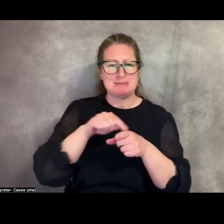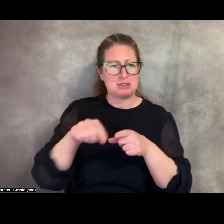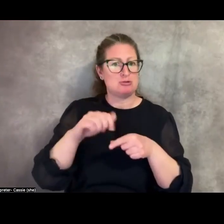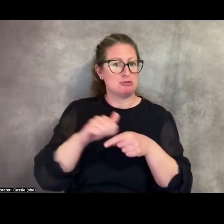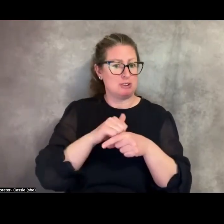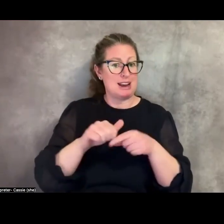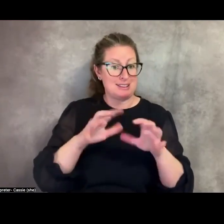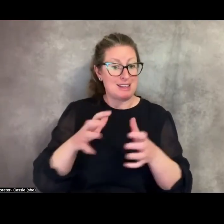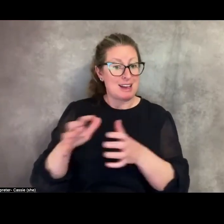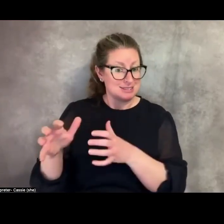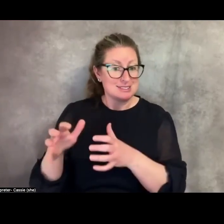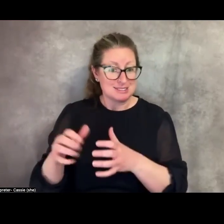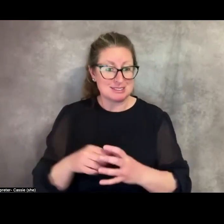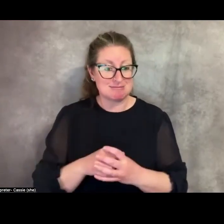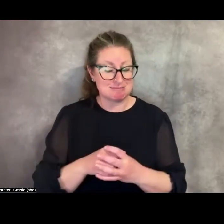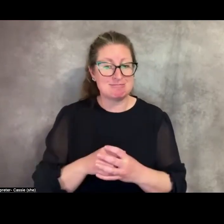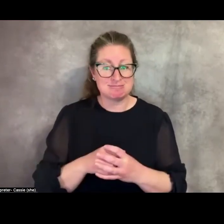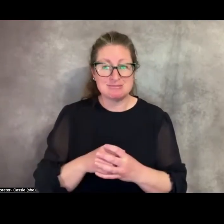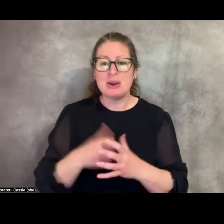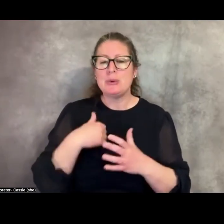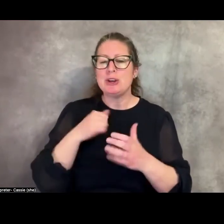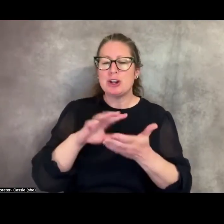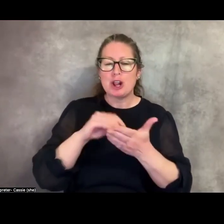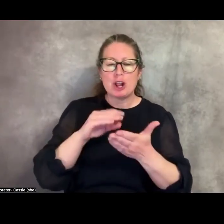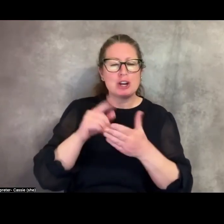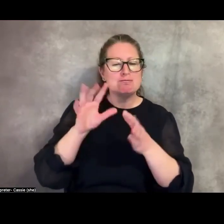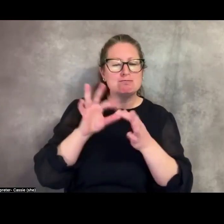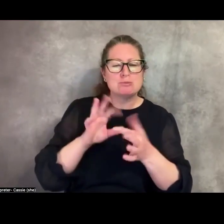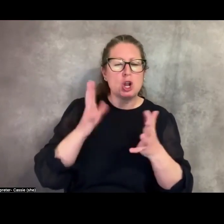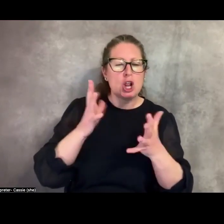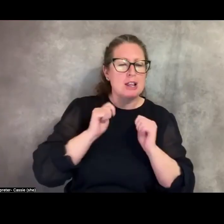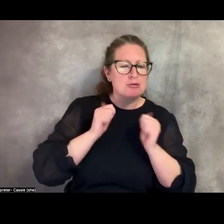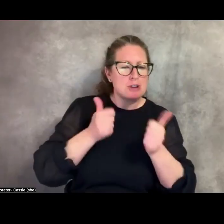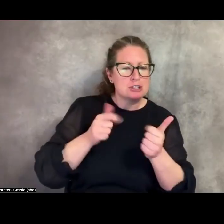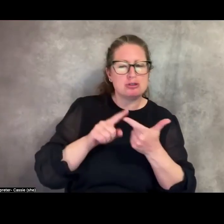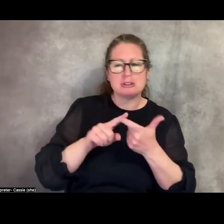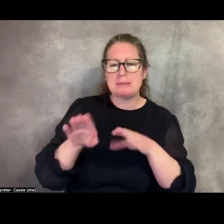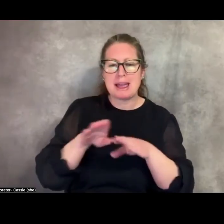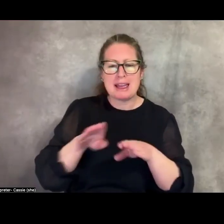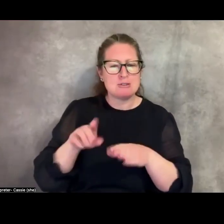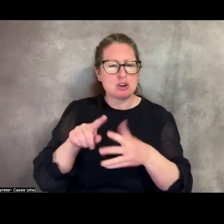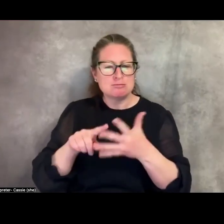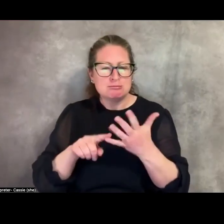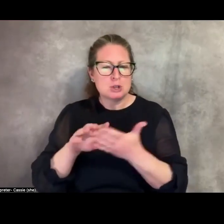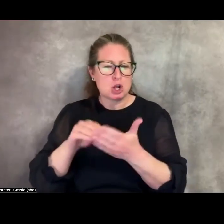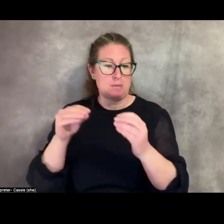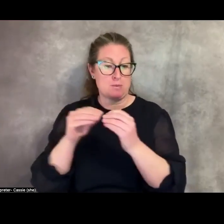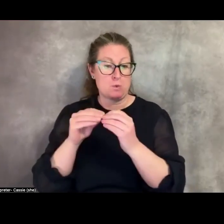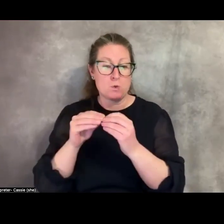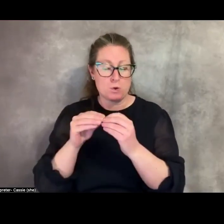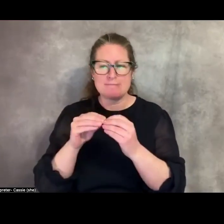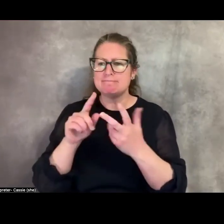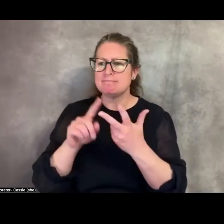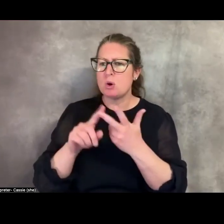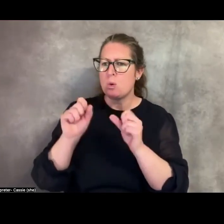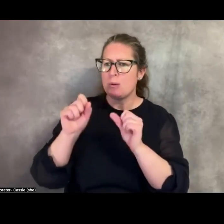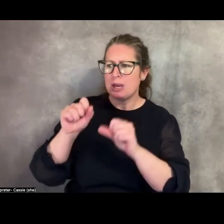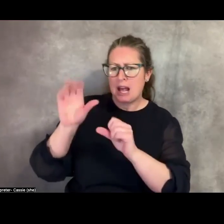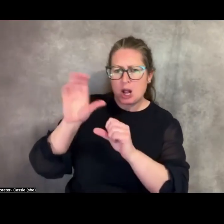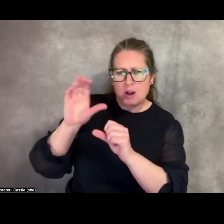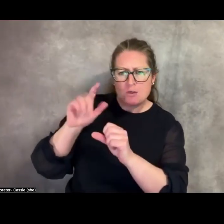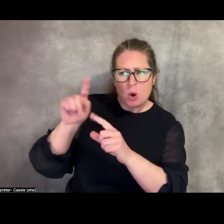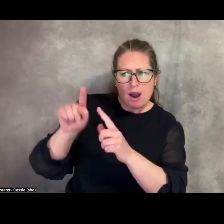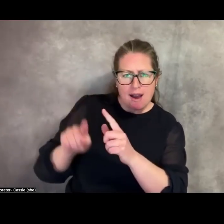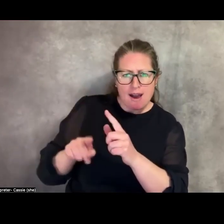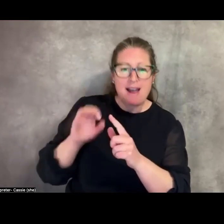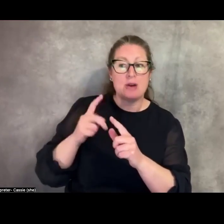learned about aggression and behaviors, what to look for and how to interact with the clients.